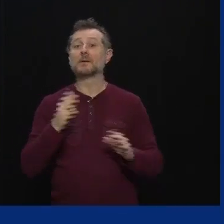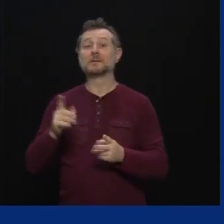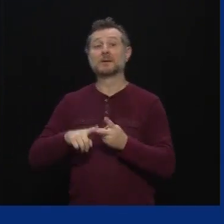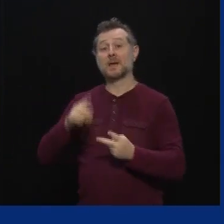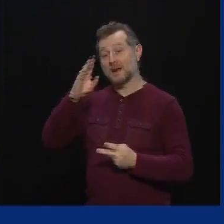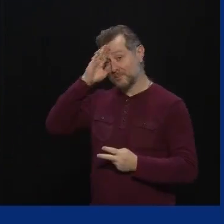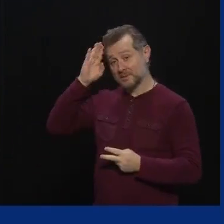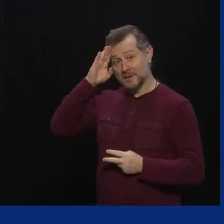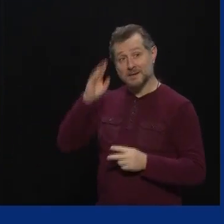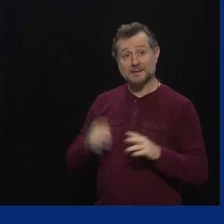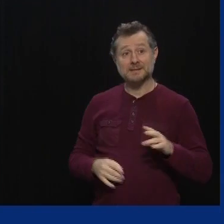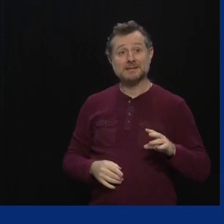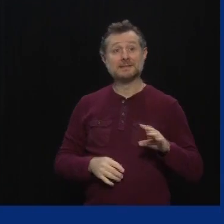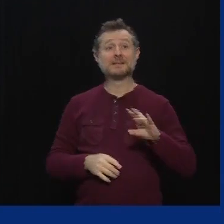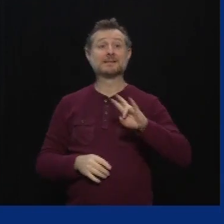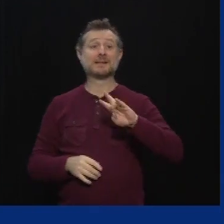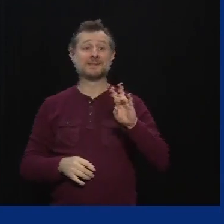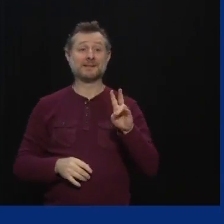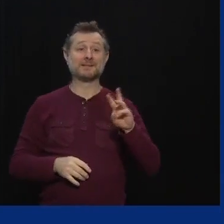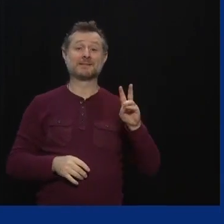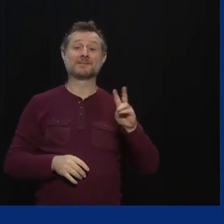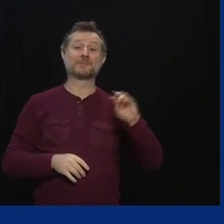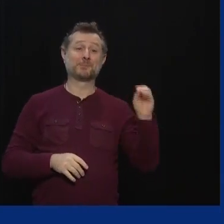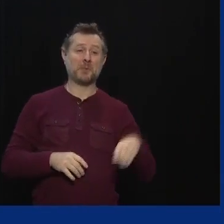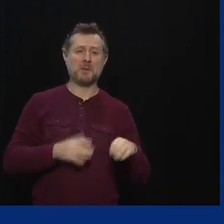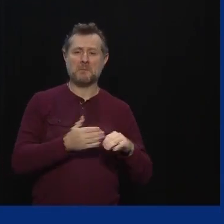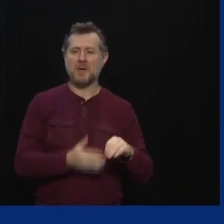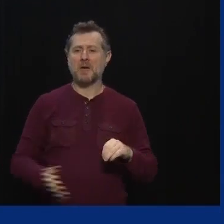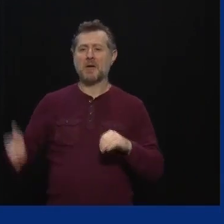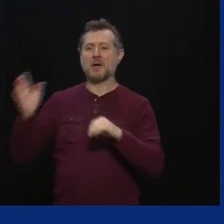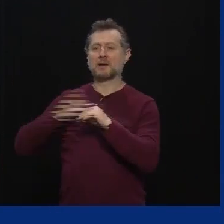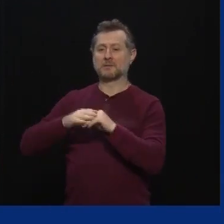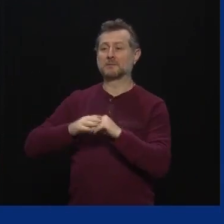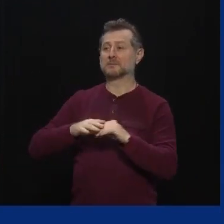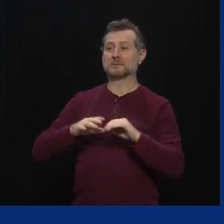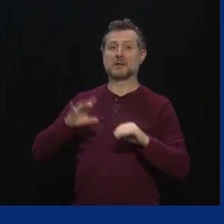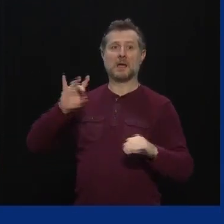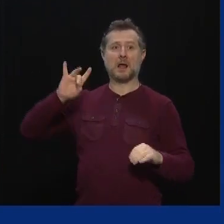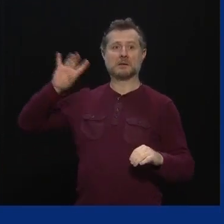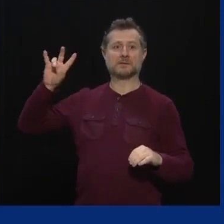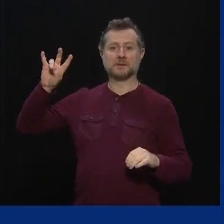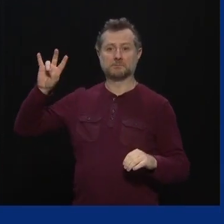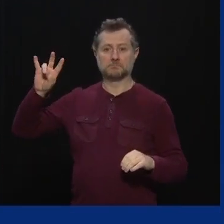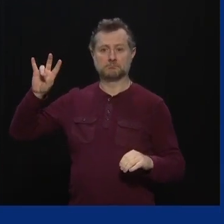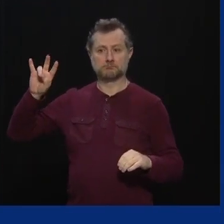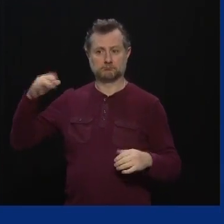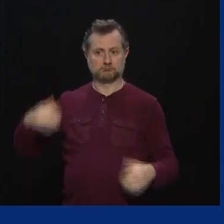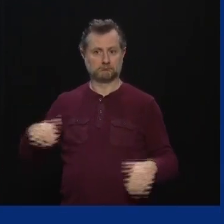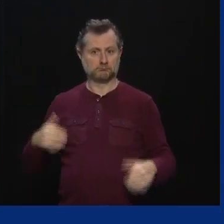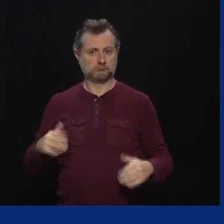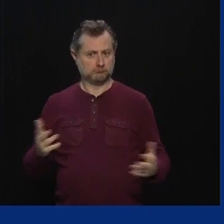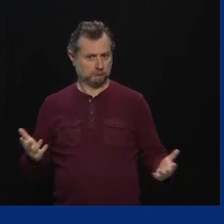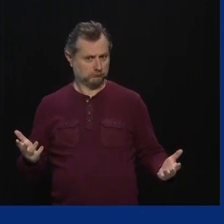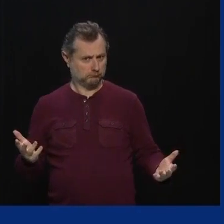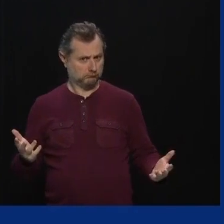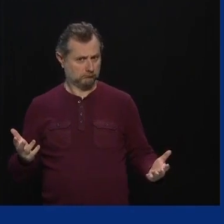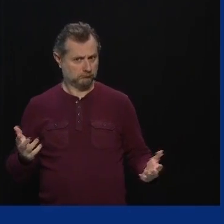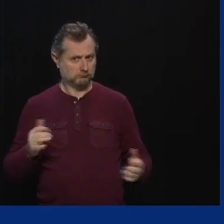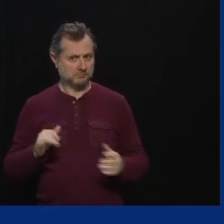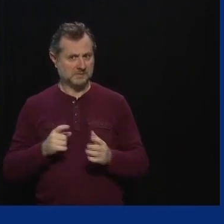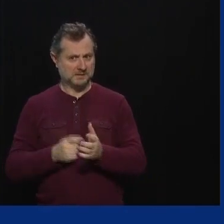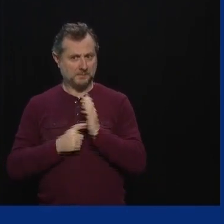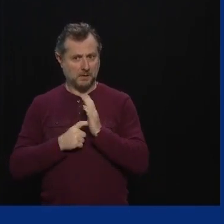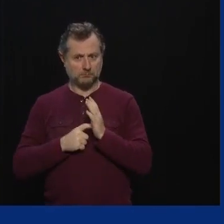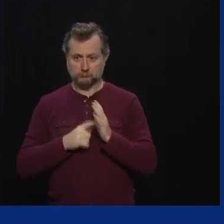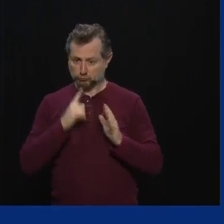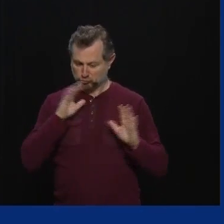from 77. I think that the mandates have brought people to the right decision, and you can see that bearing